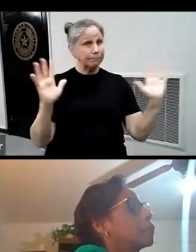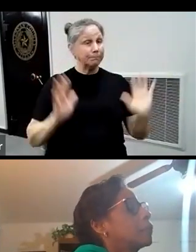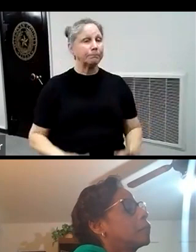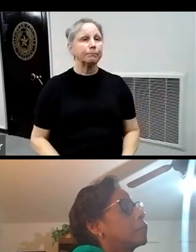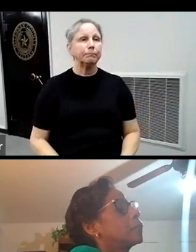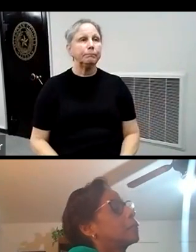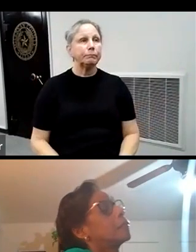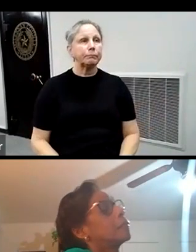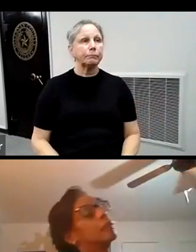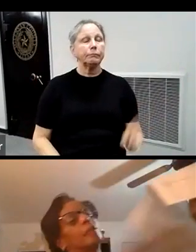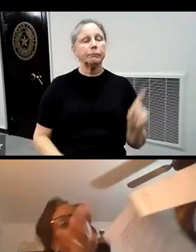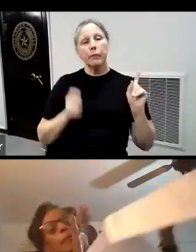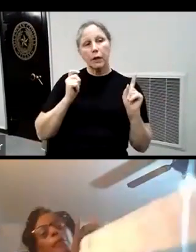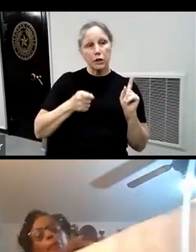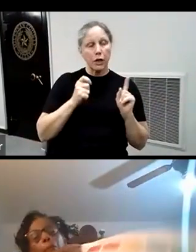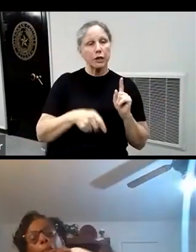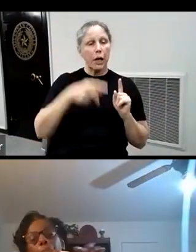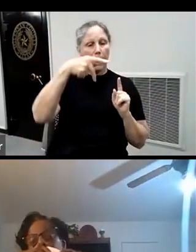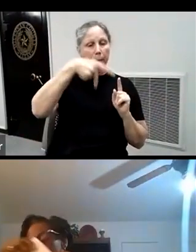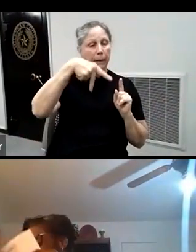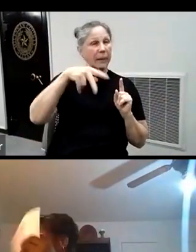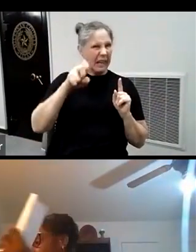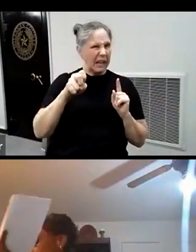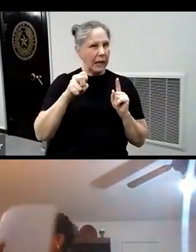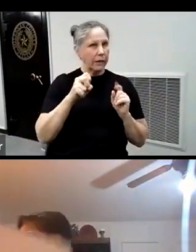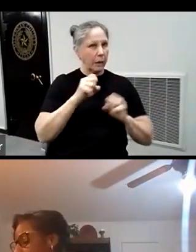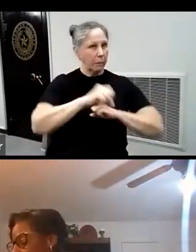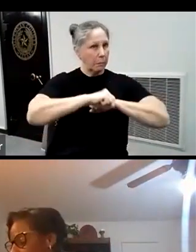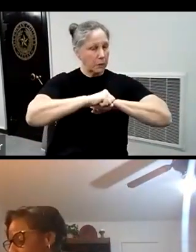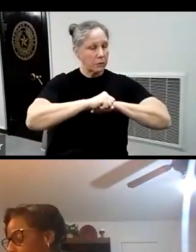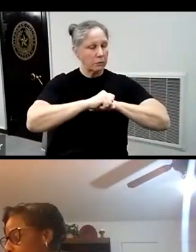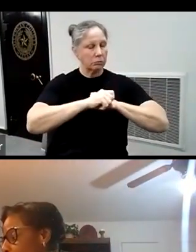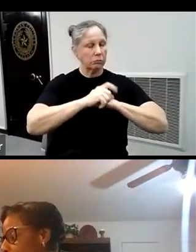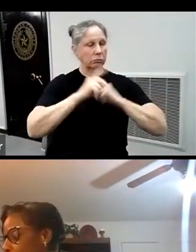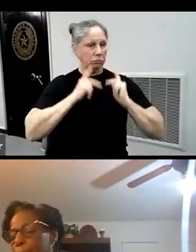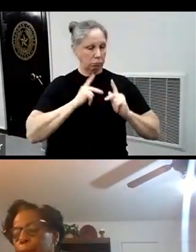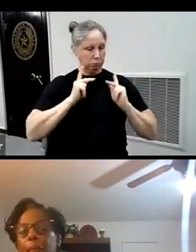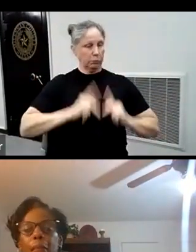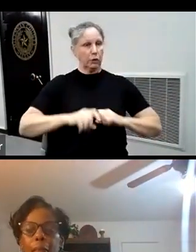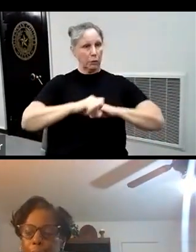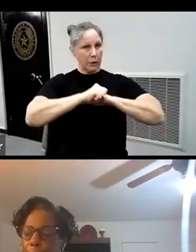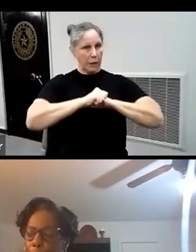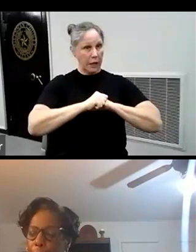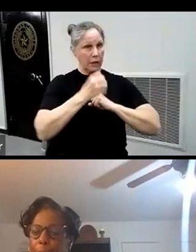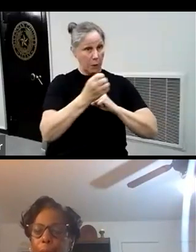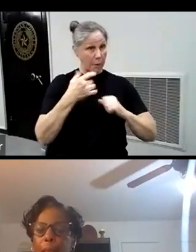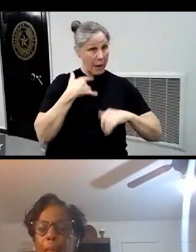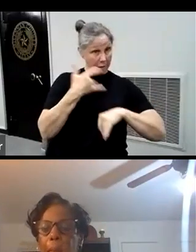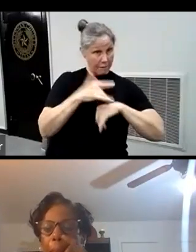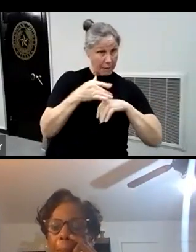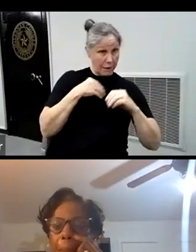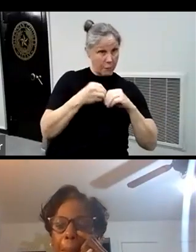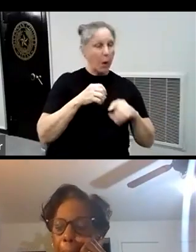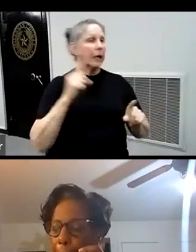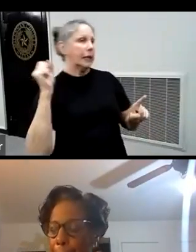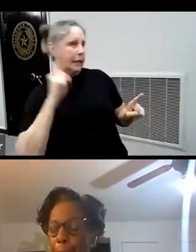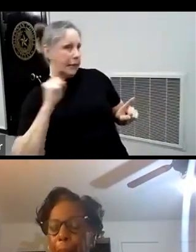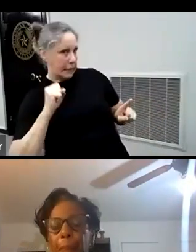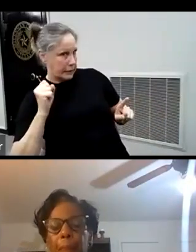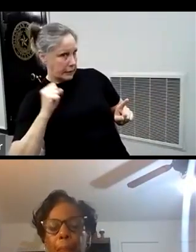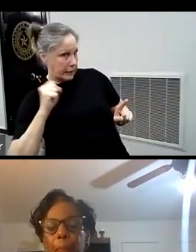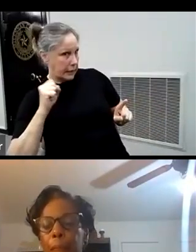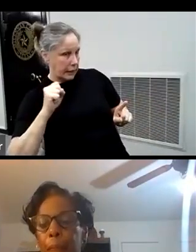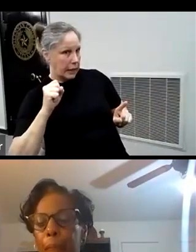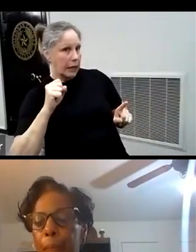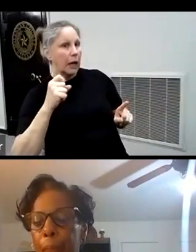All the available PPE, or PPEs are becoming more available. Yes. We've